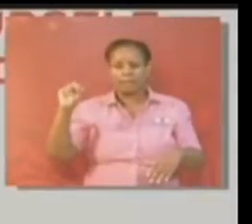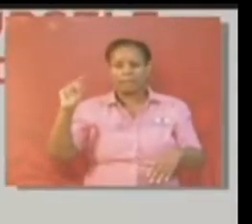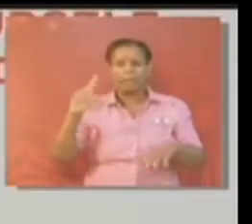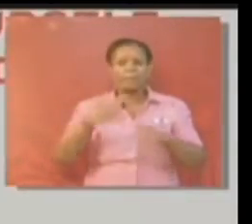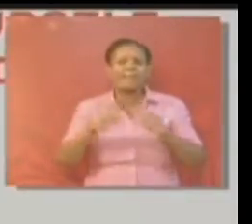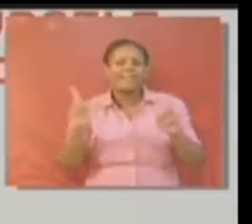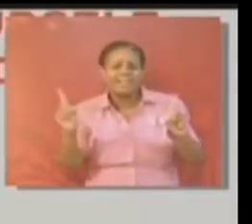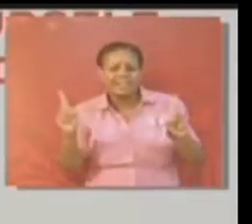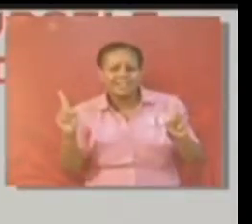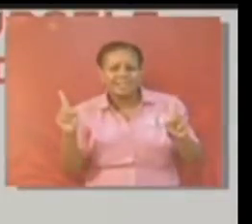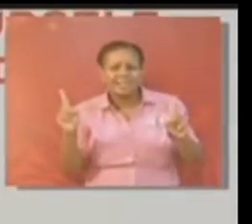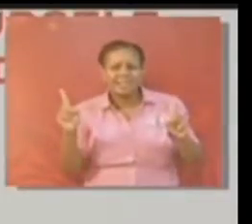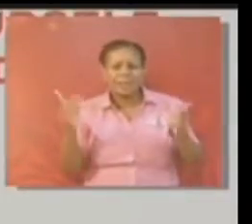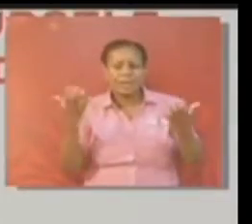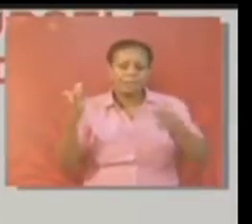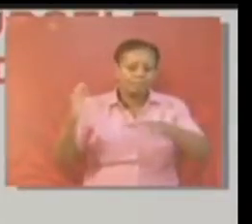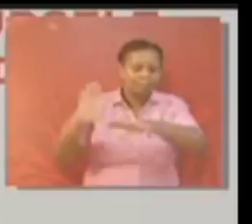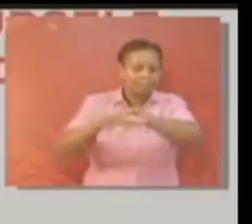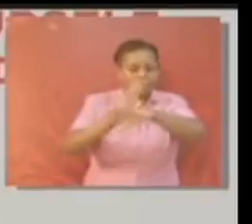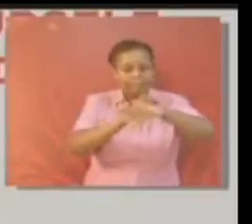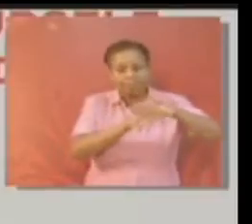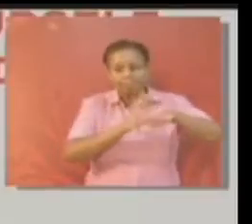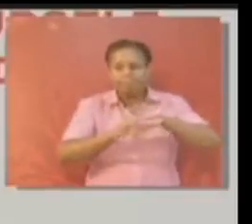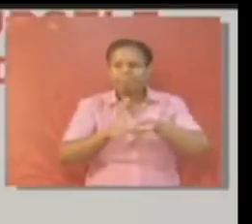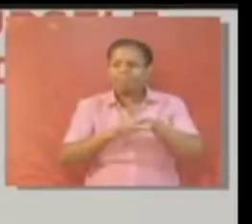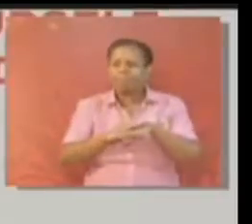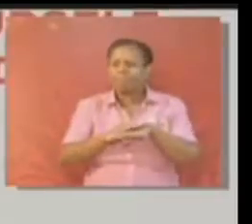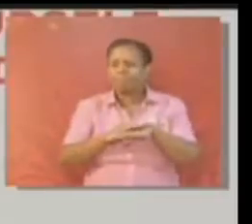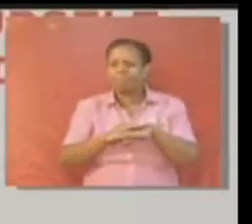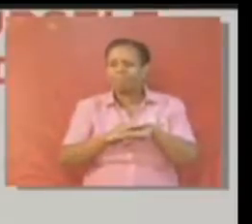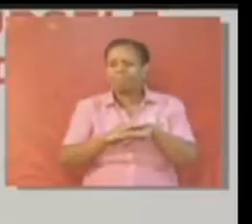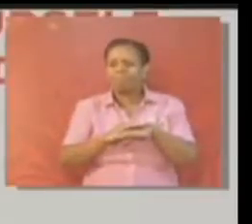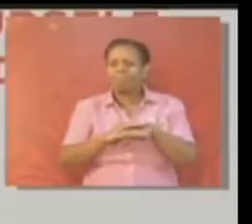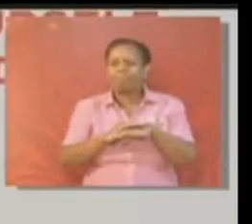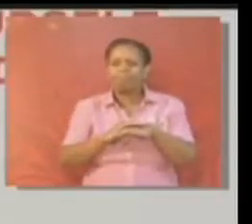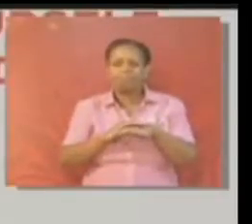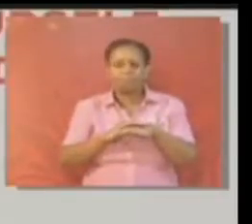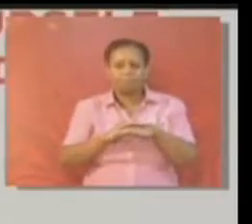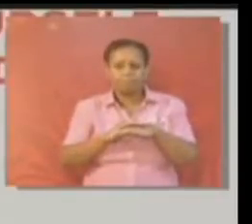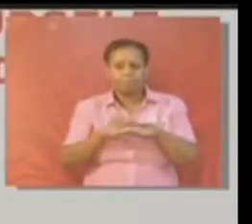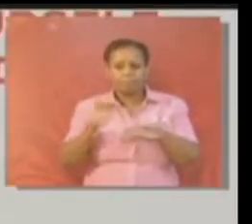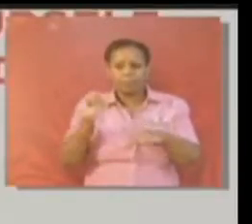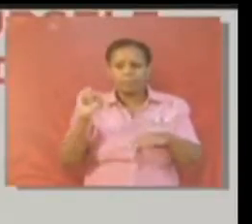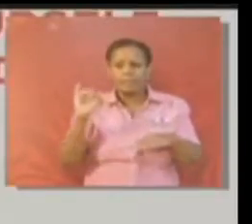overreact when we hear about side effects because of the heightened